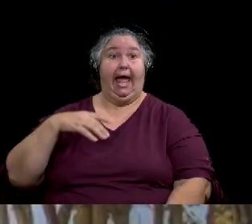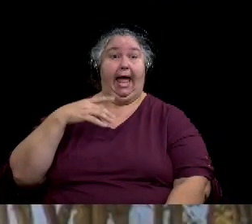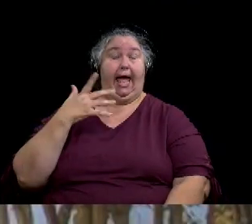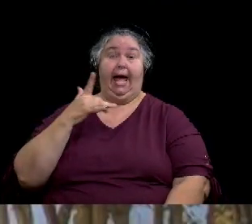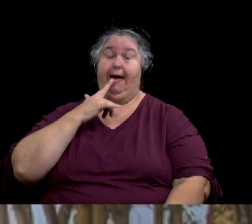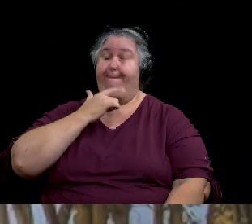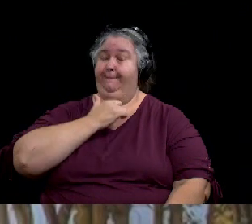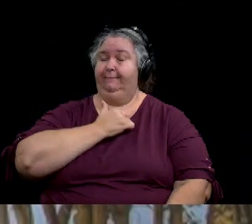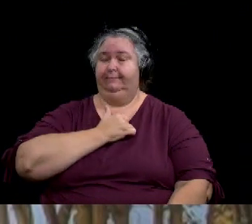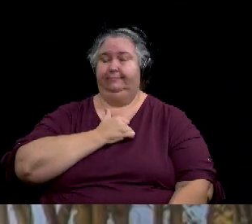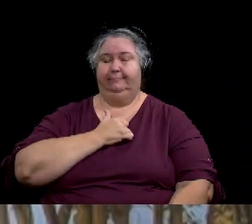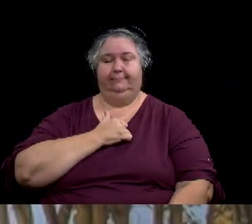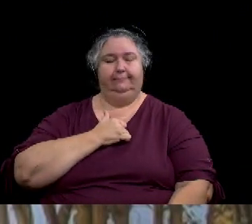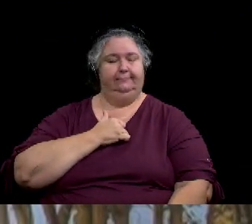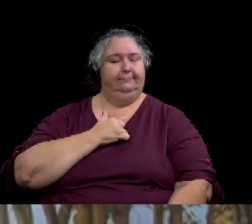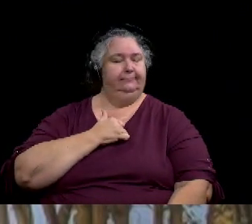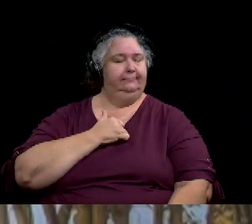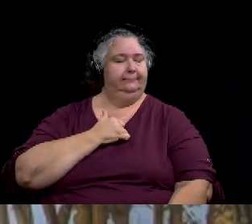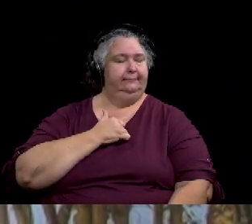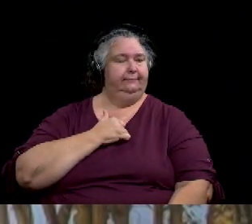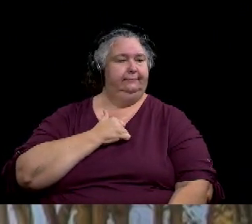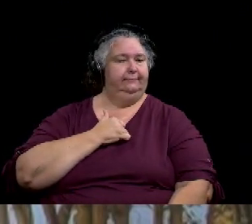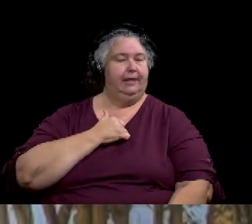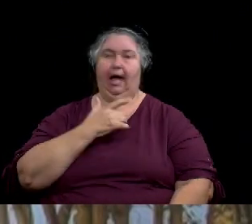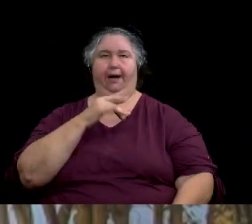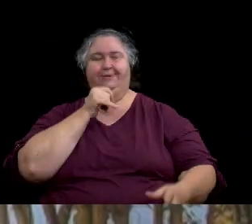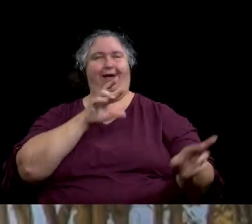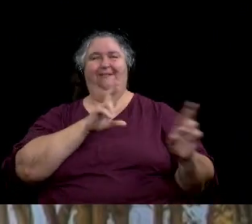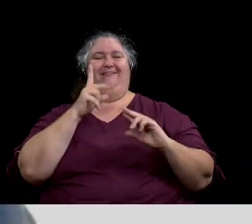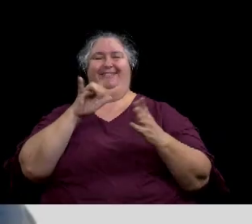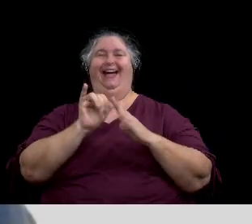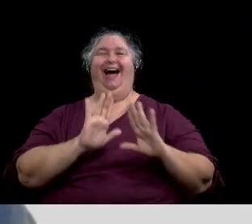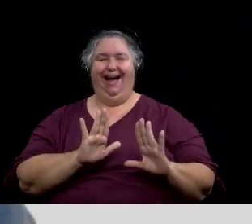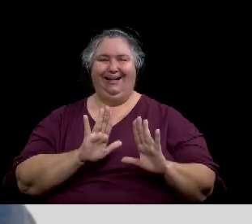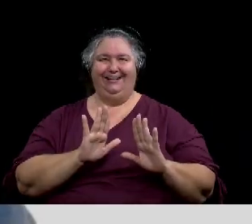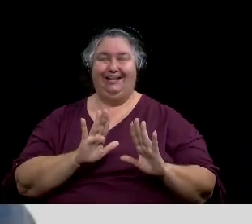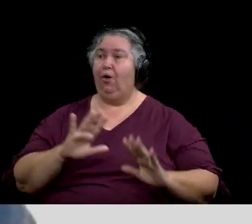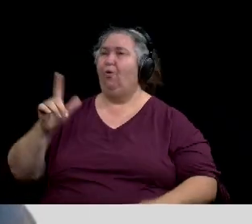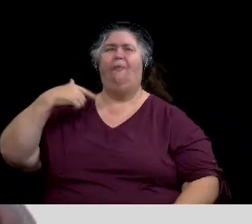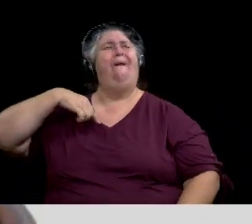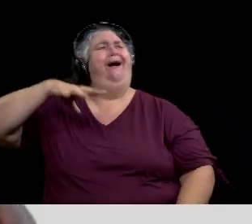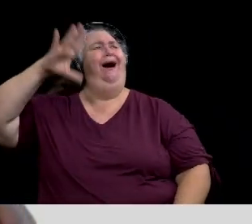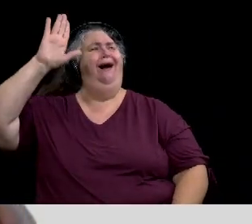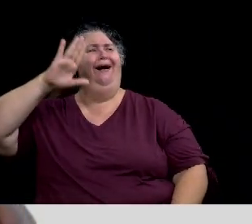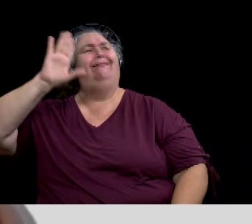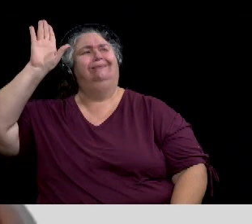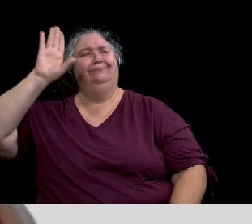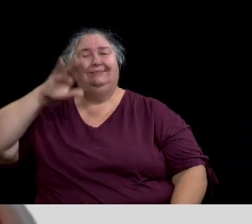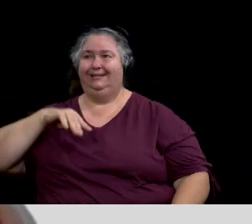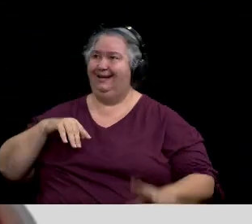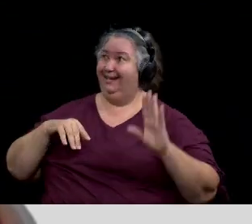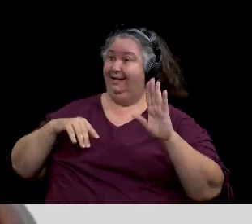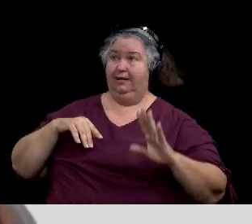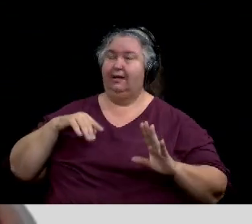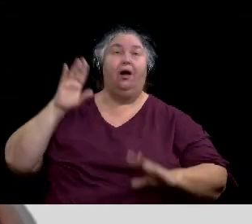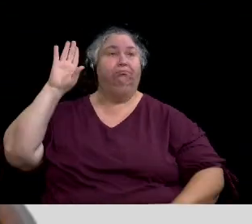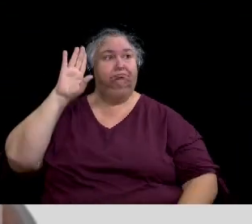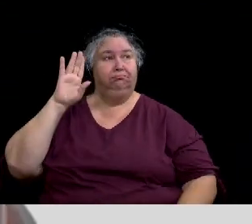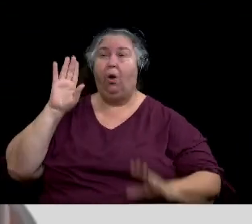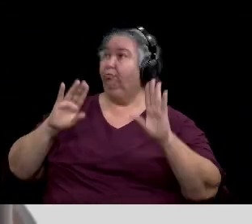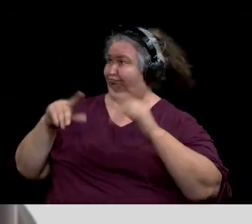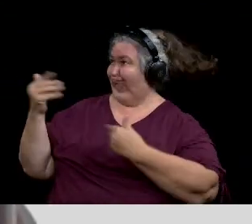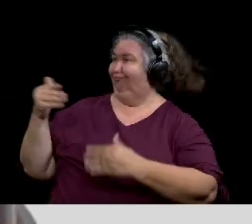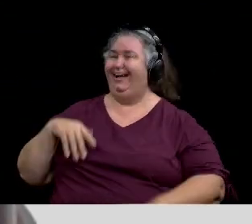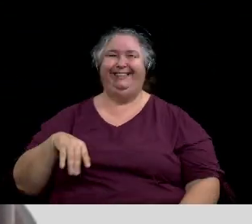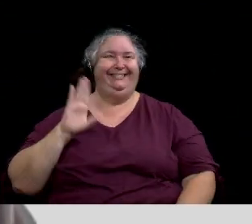Sorry, we jumped one there. I wasn't ready for that. I'll take that one, Mayor, if that's okay. Sure,